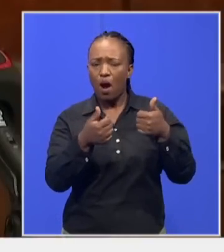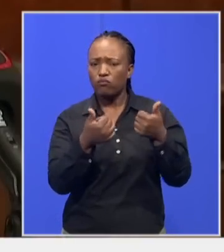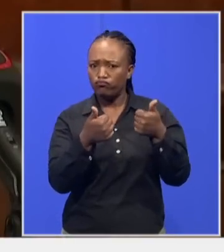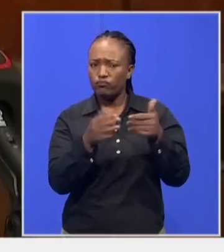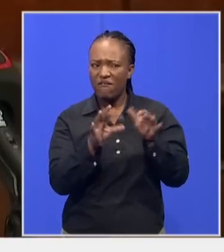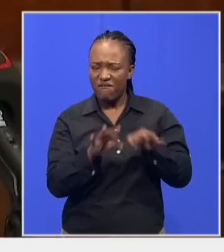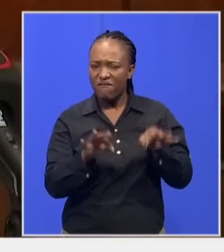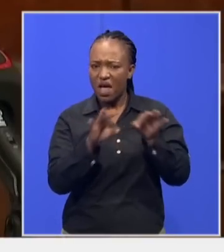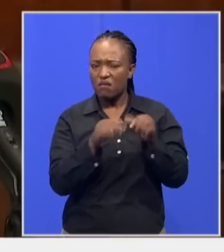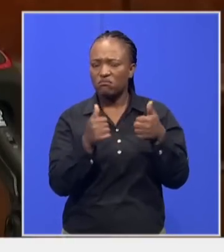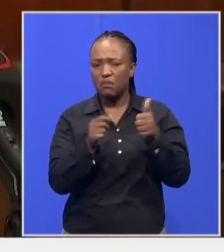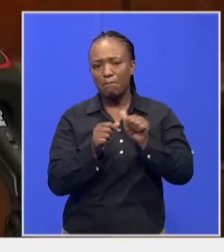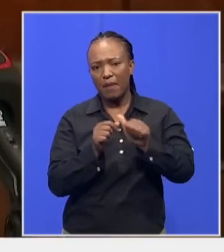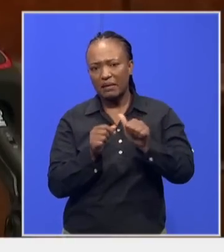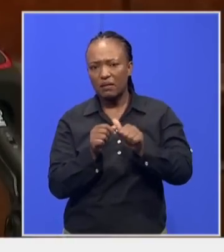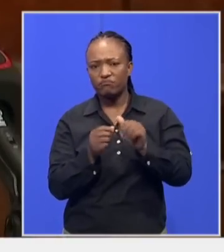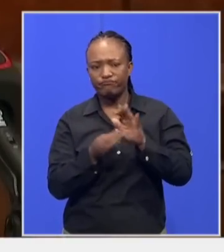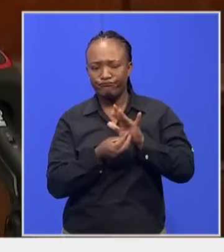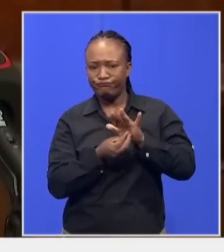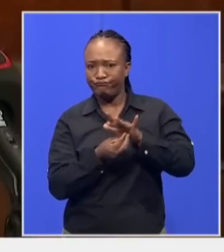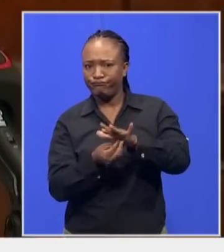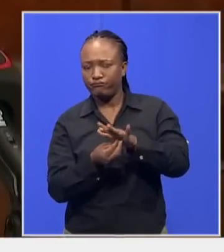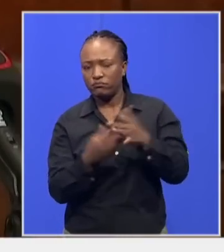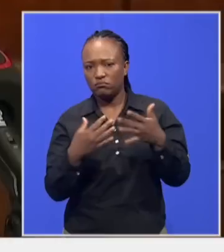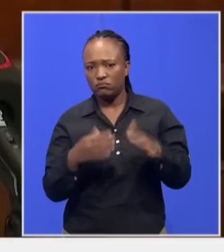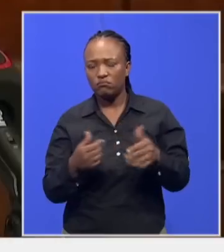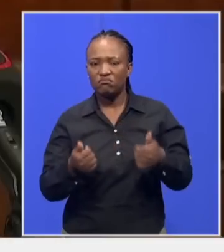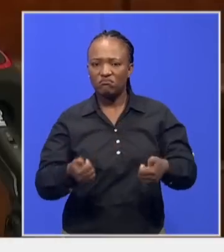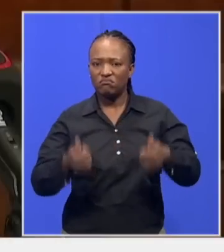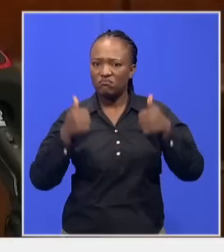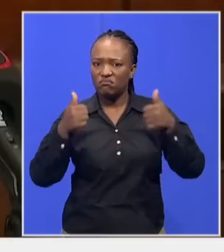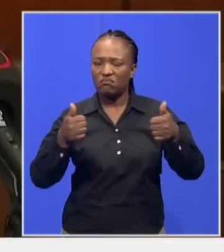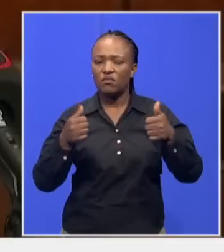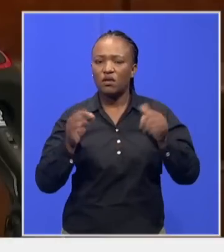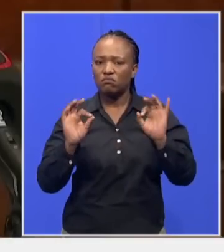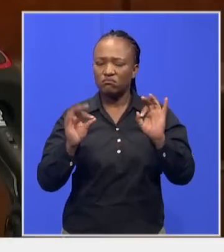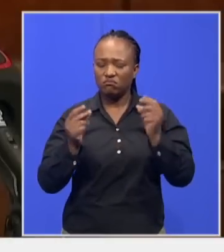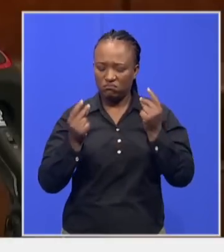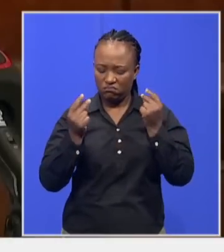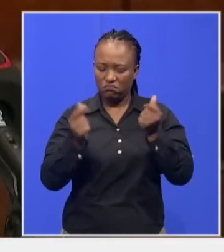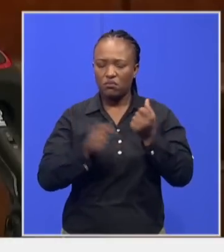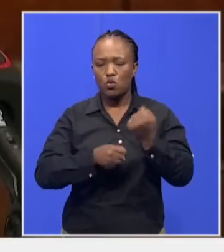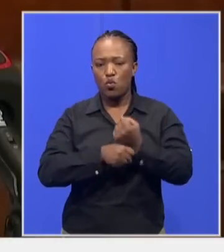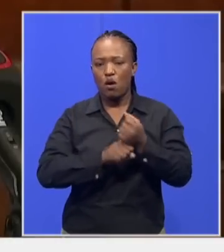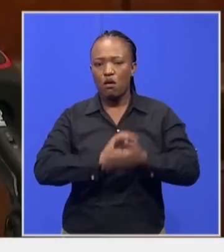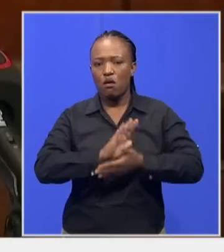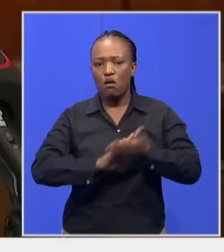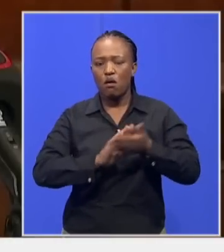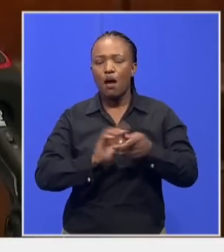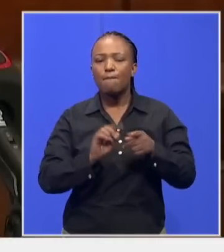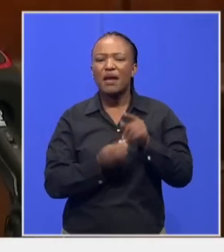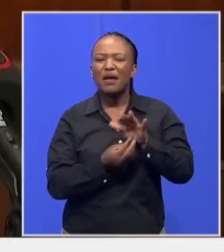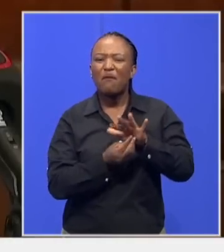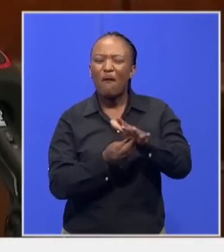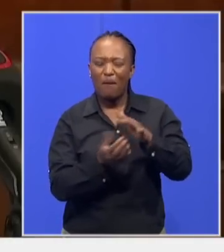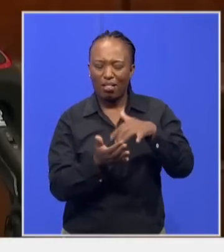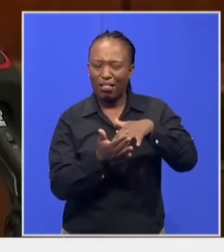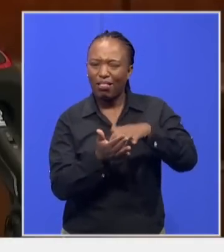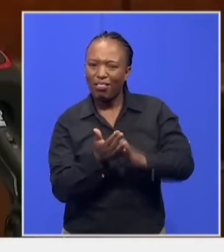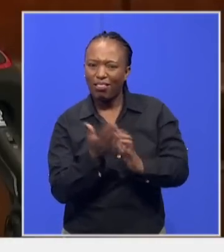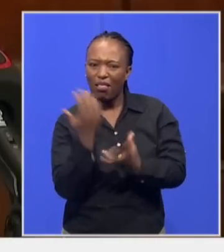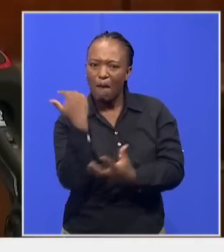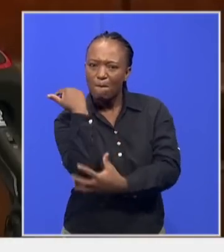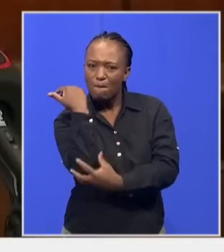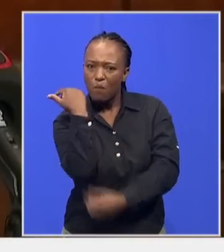therefore a better burn rate, and therefore you are getting greater levels of efficiency. But once you get to poor coal, although it still remains within